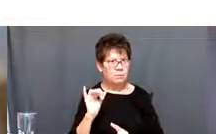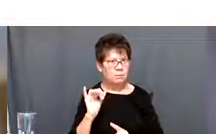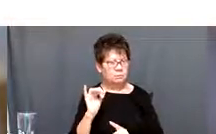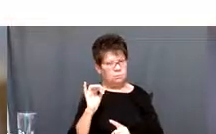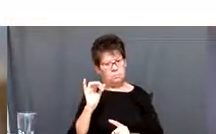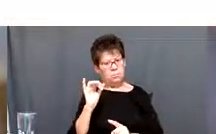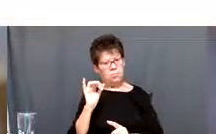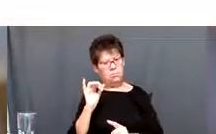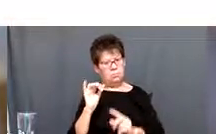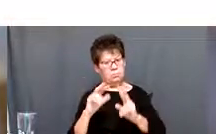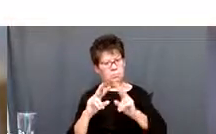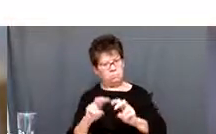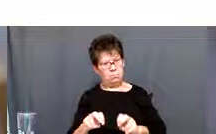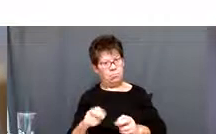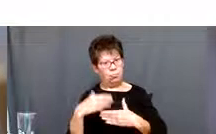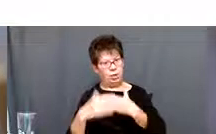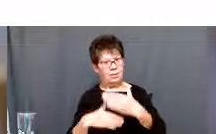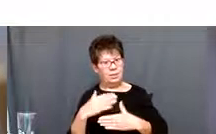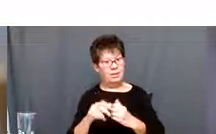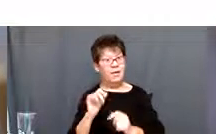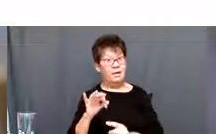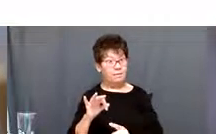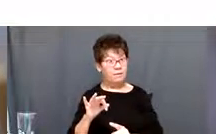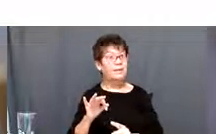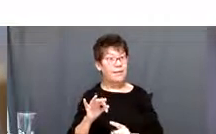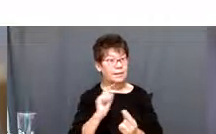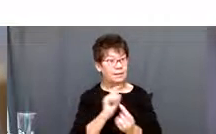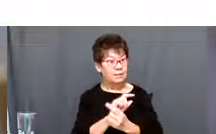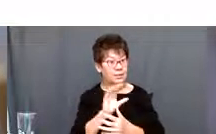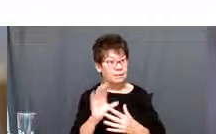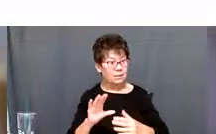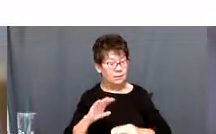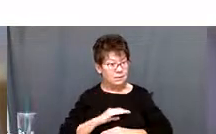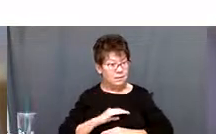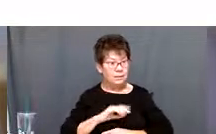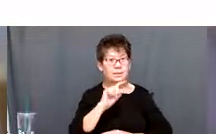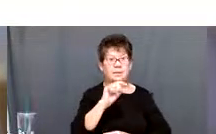is eligible, TEIS is going to schedule other support meetings.